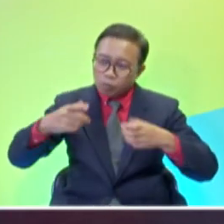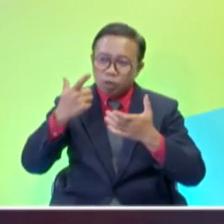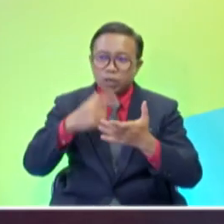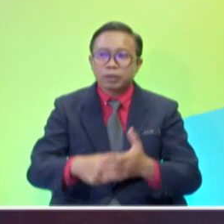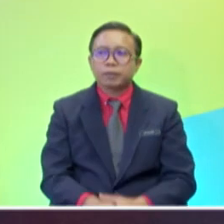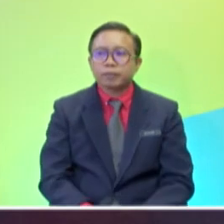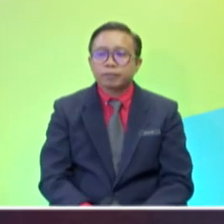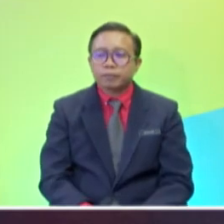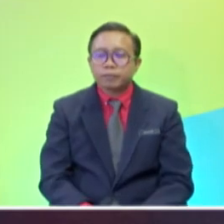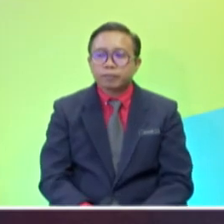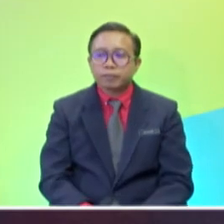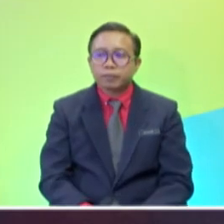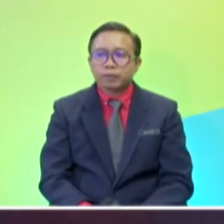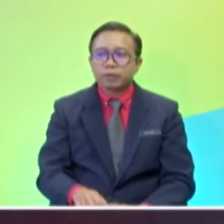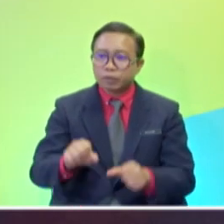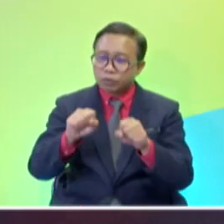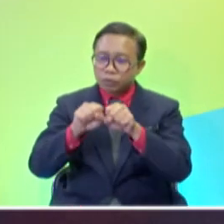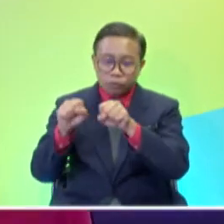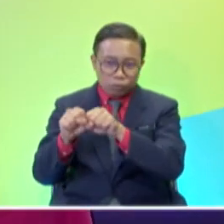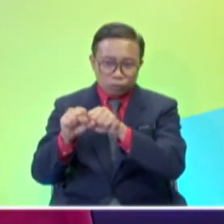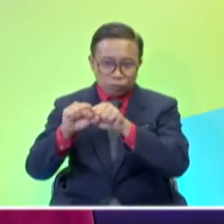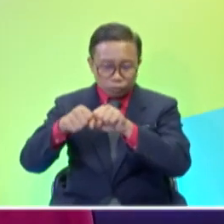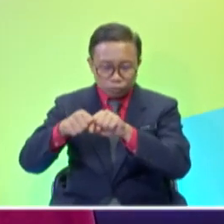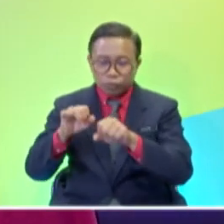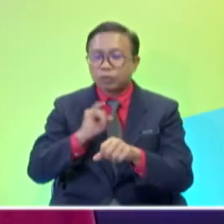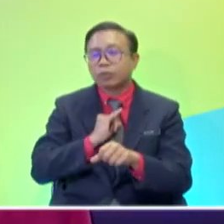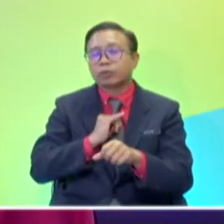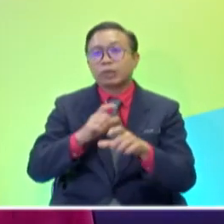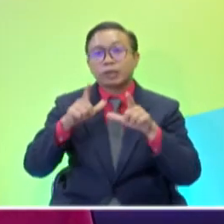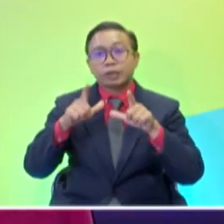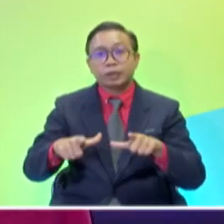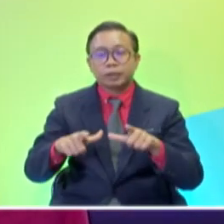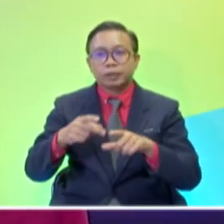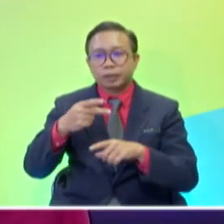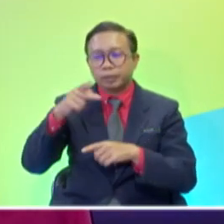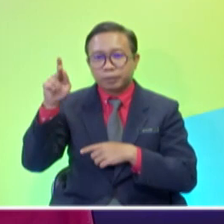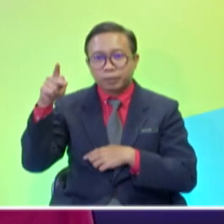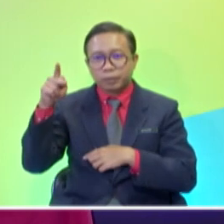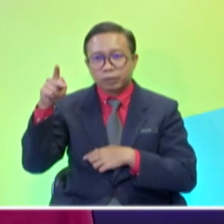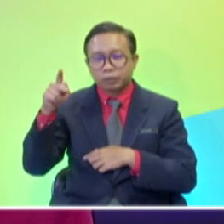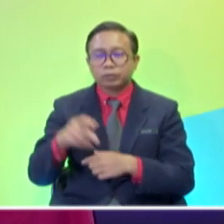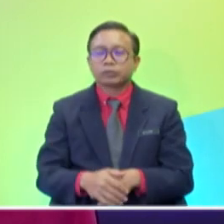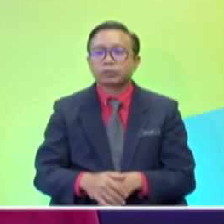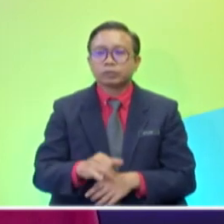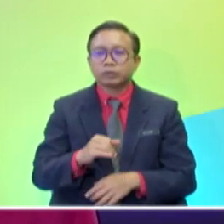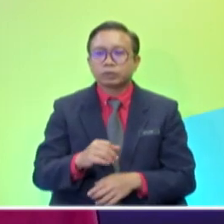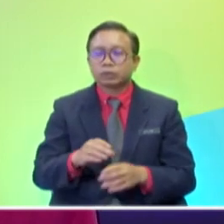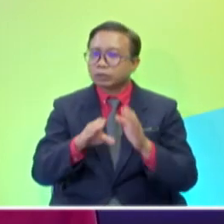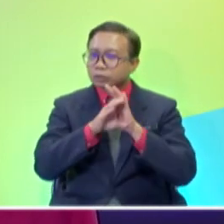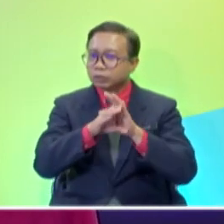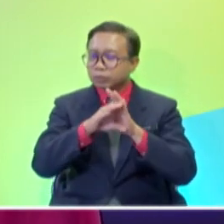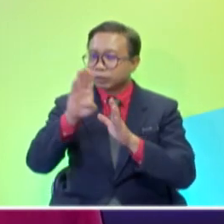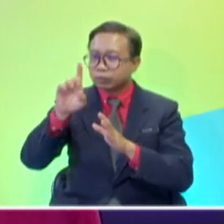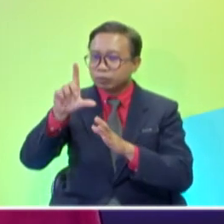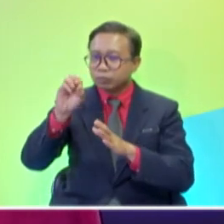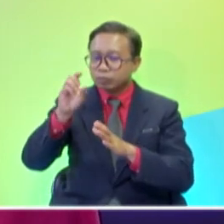done it yet. So I've highlighted that in purple. Okay. Right. So this is a sample block to